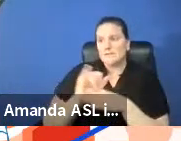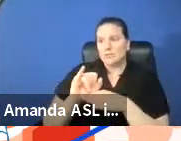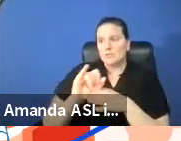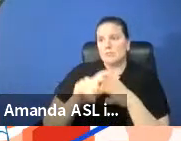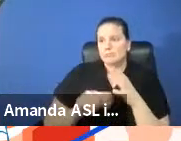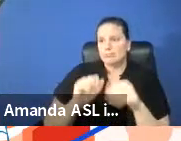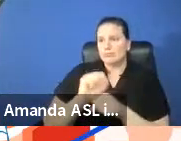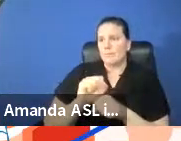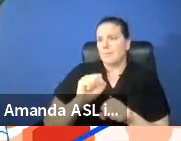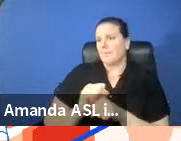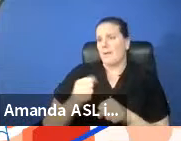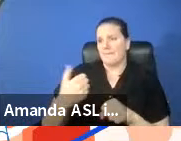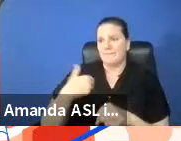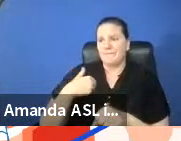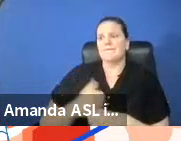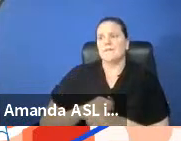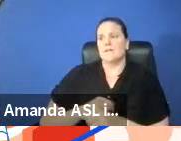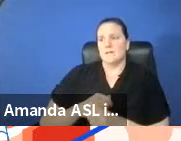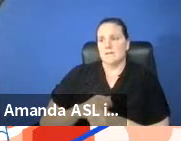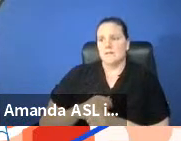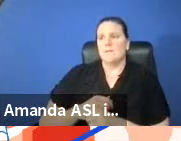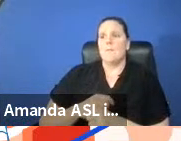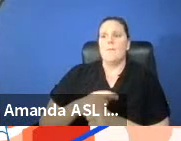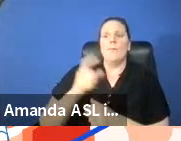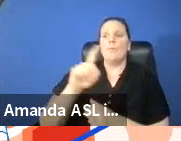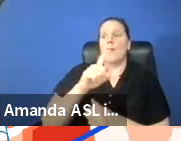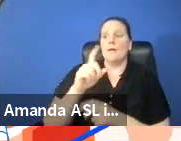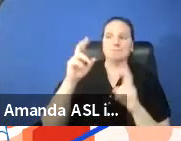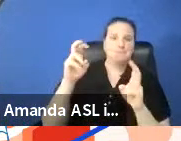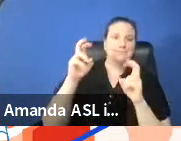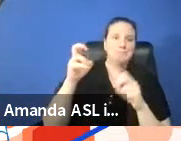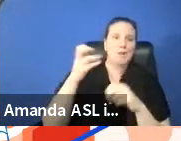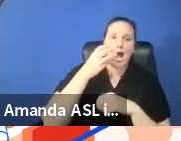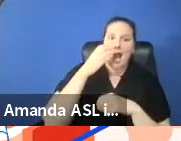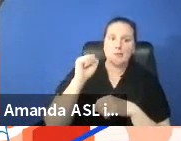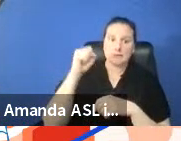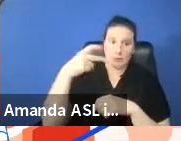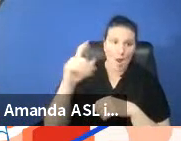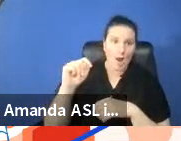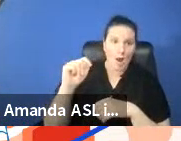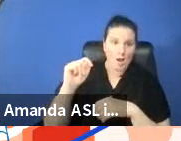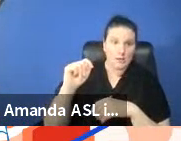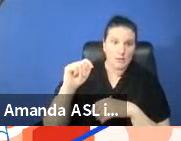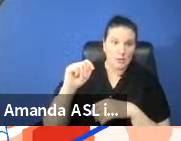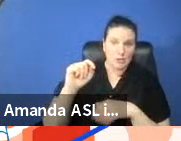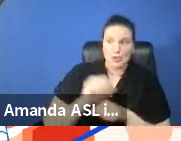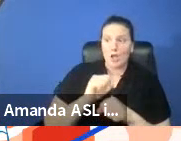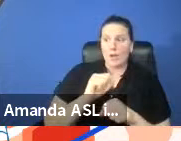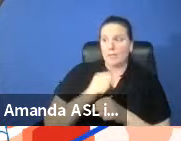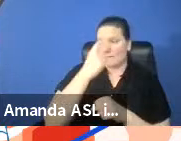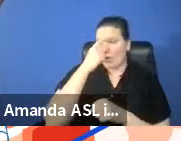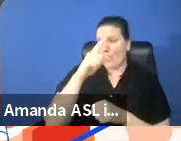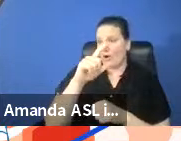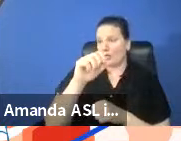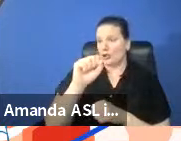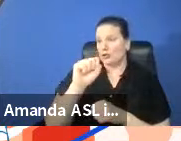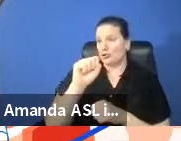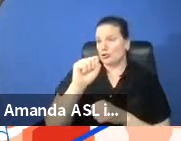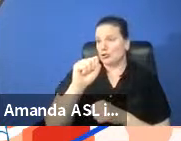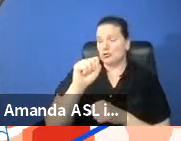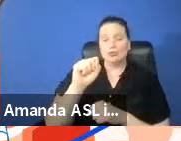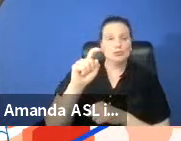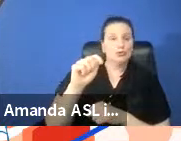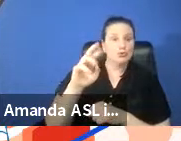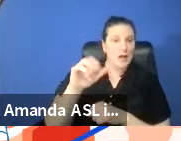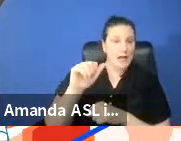kind of gives you what we're looking at in terms of where the hotspots are for jobs and transit service. And then to give you a